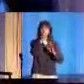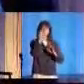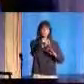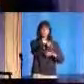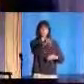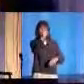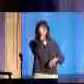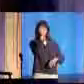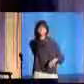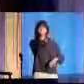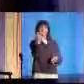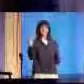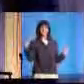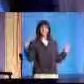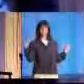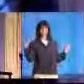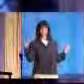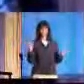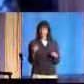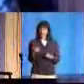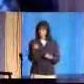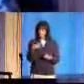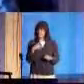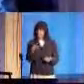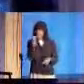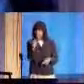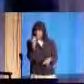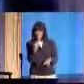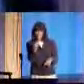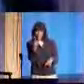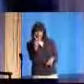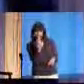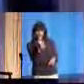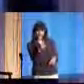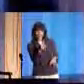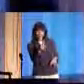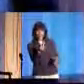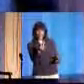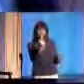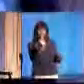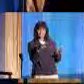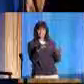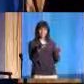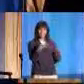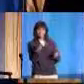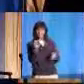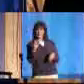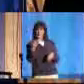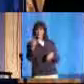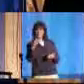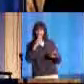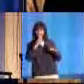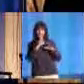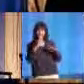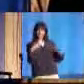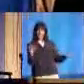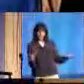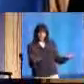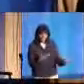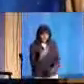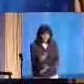So instead of saying to them, do you like ice cream? Which is kind of a dead-end conversation, you can say, ask